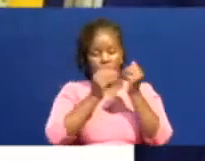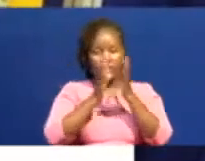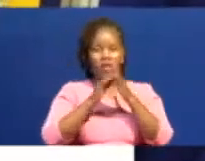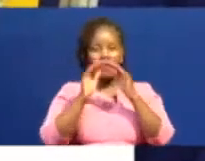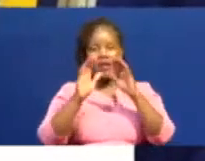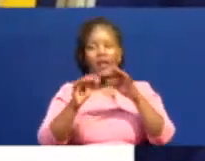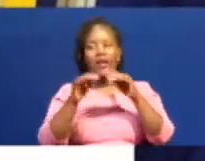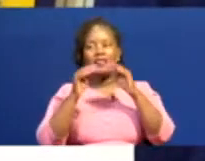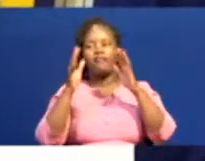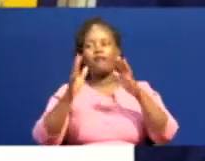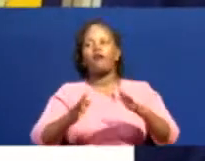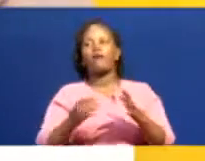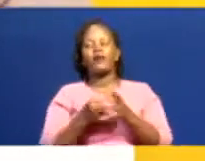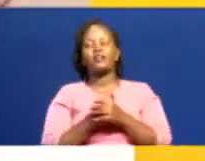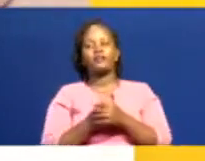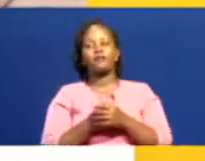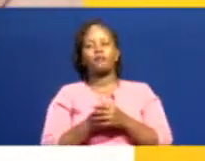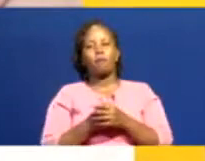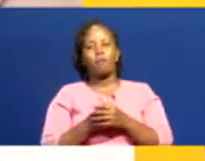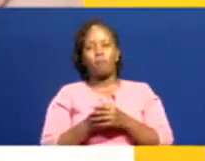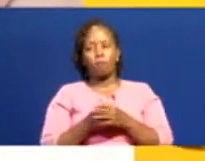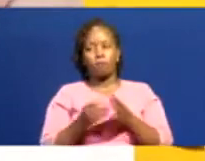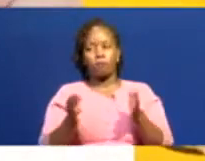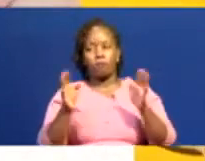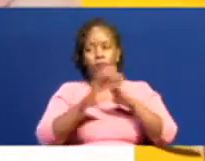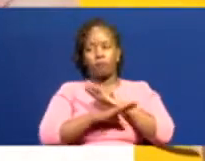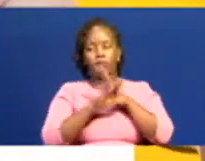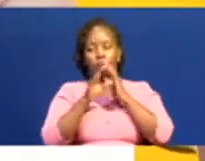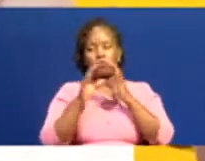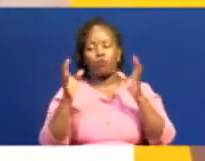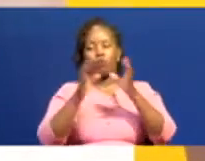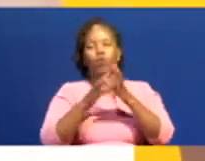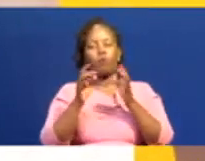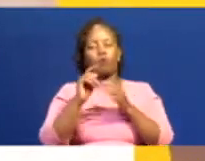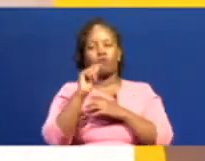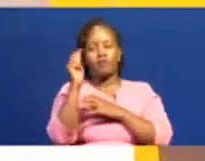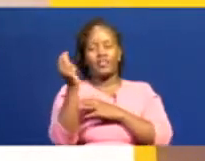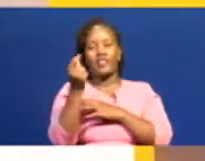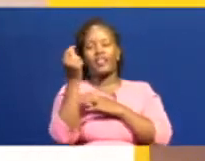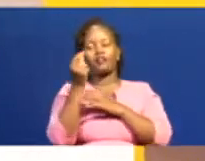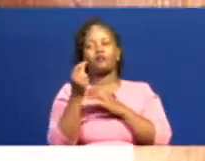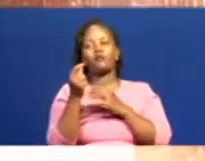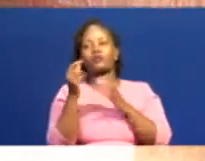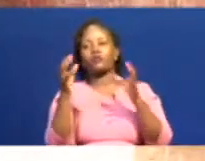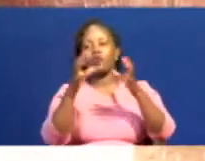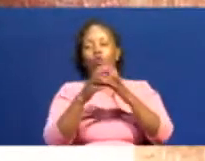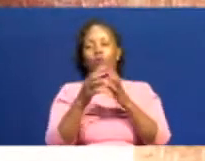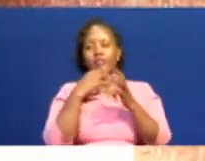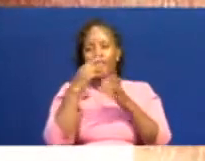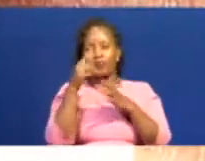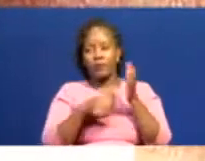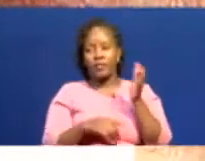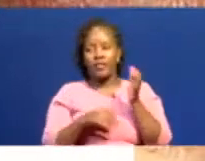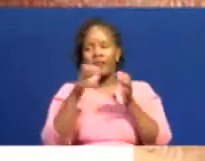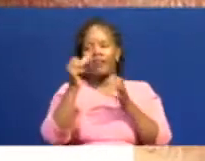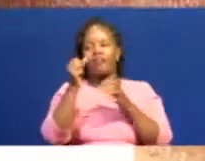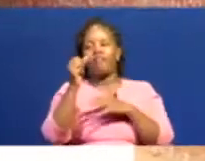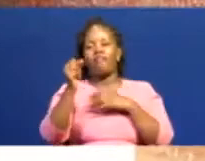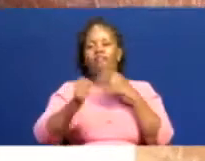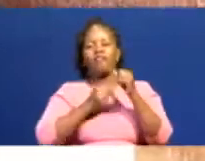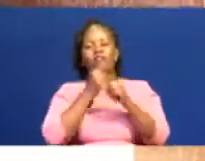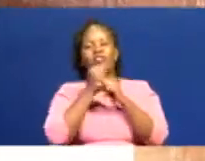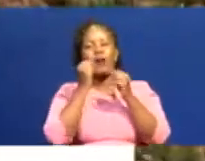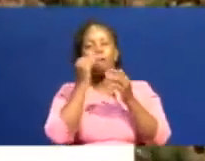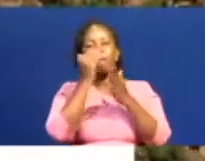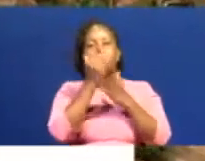Judy Odongo, the deputy chief of Party of Feed the Future Kenya Crops and Dairy Marketing System, says the 5-year program has improved market